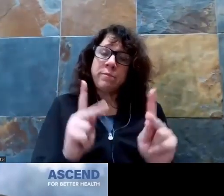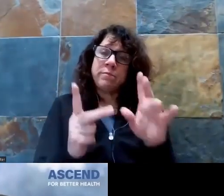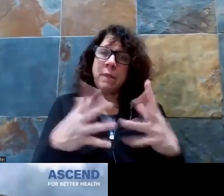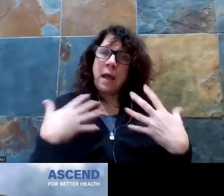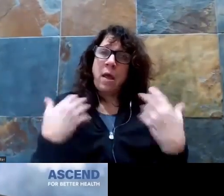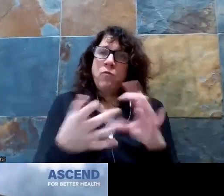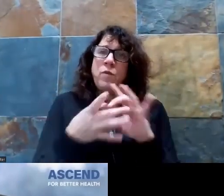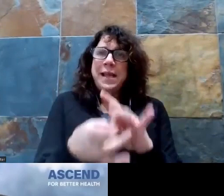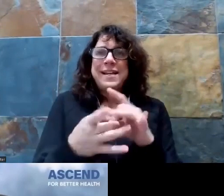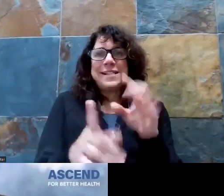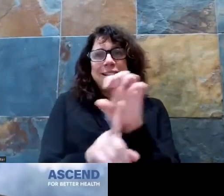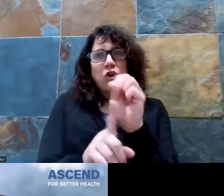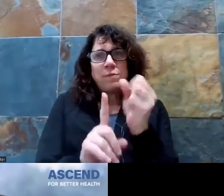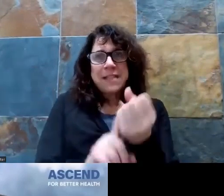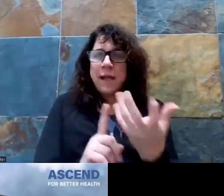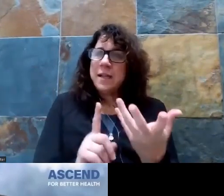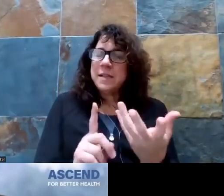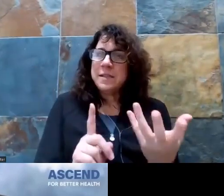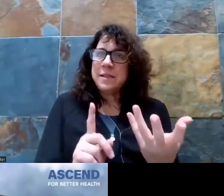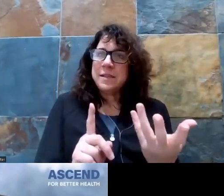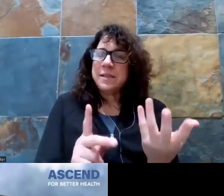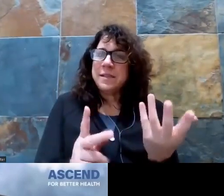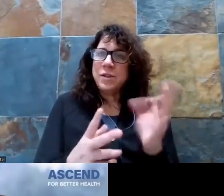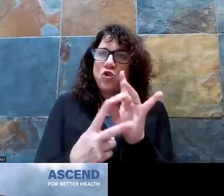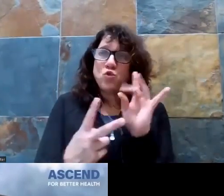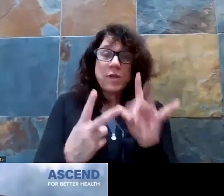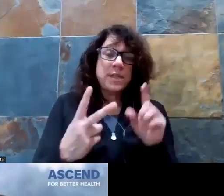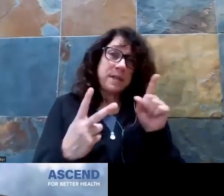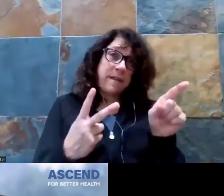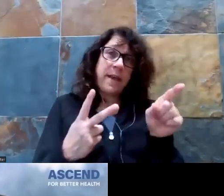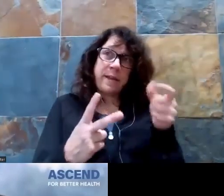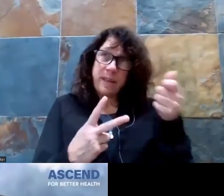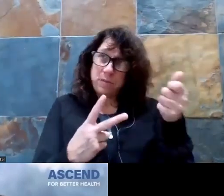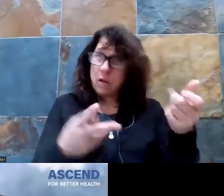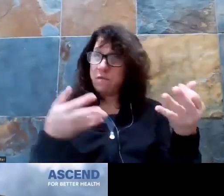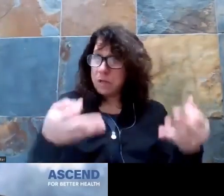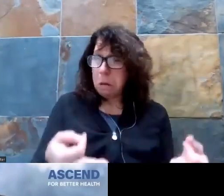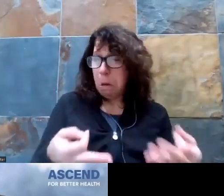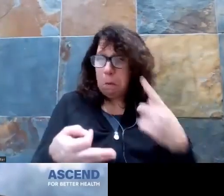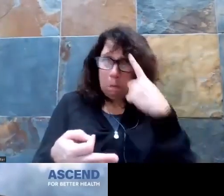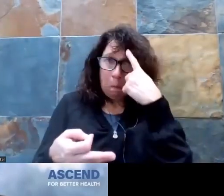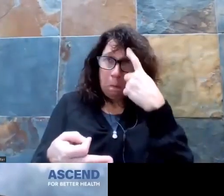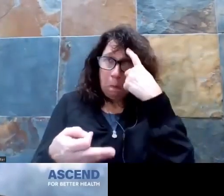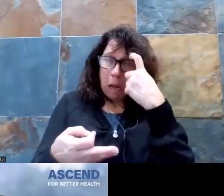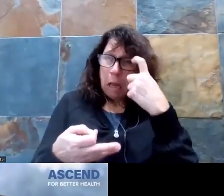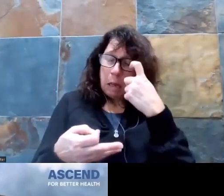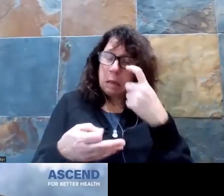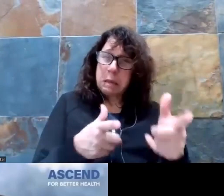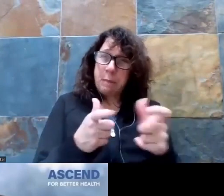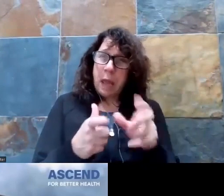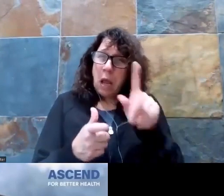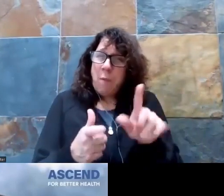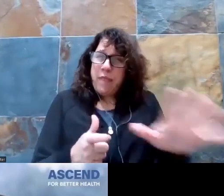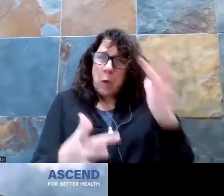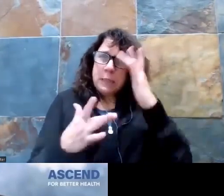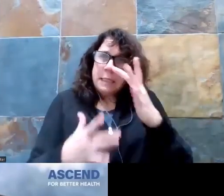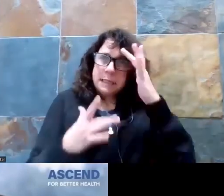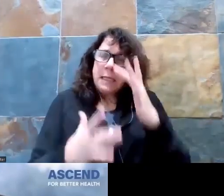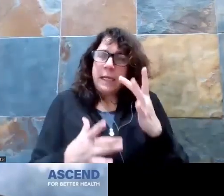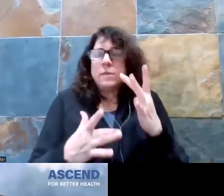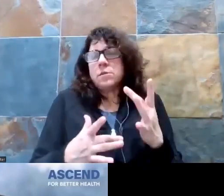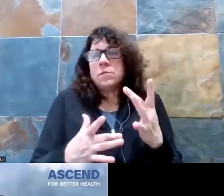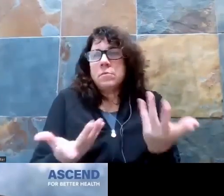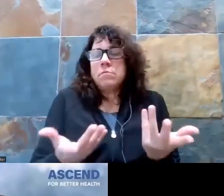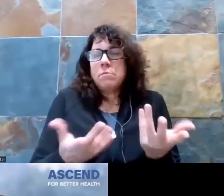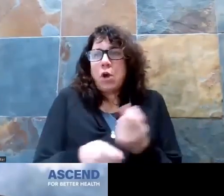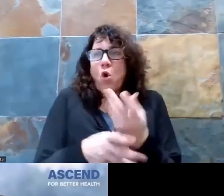health-related circumstances, choices which they made, which I suspect accelerated the disease that ultimately took their life.